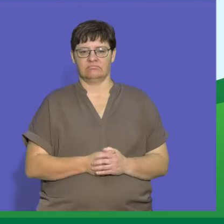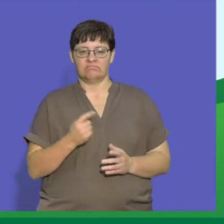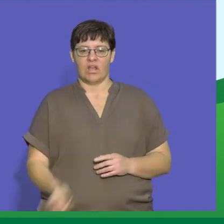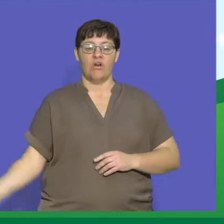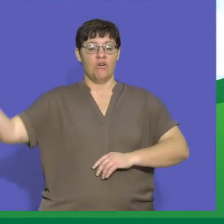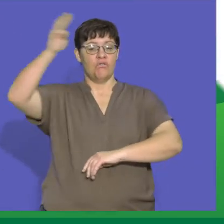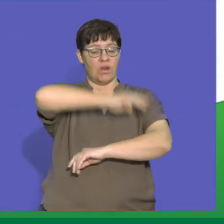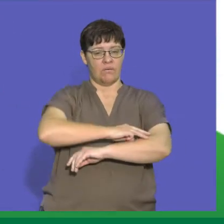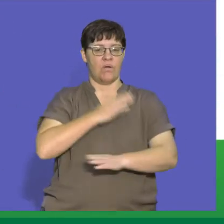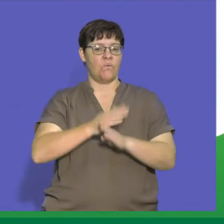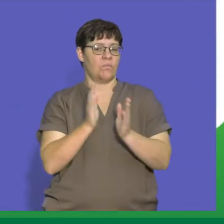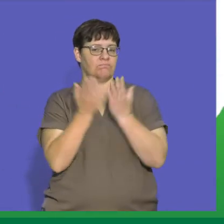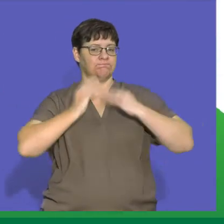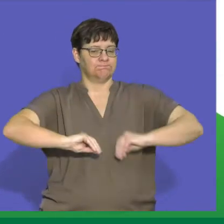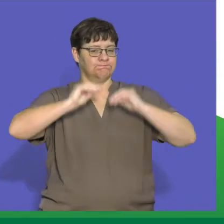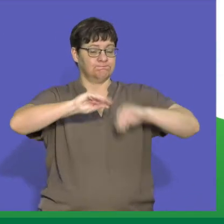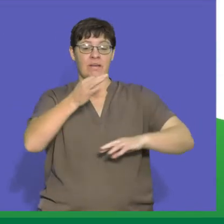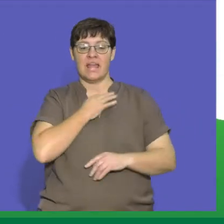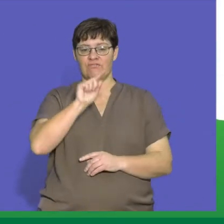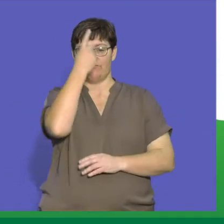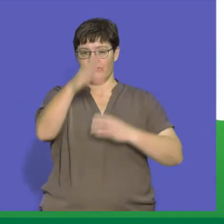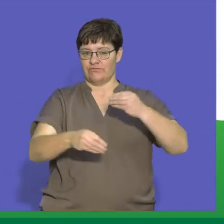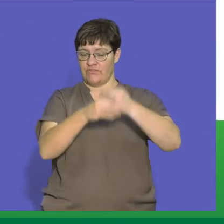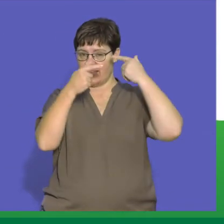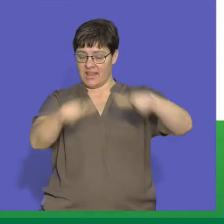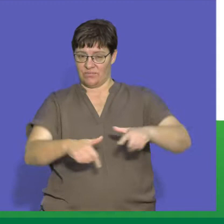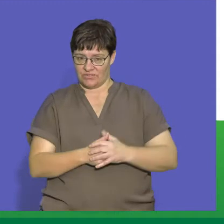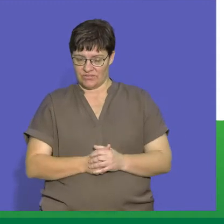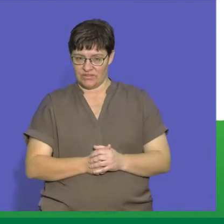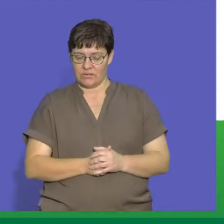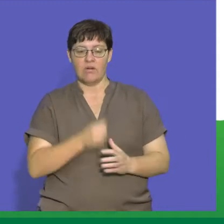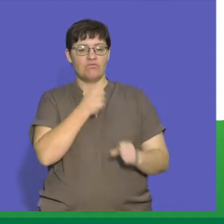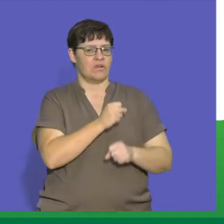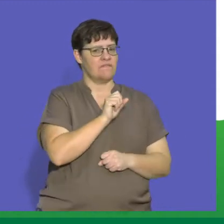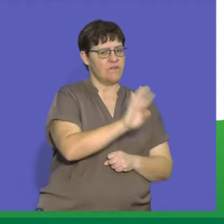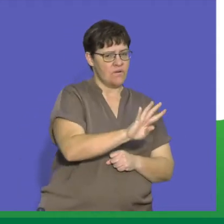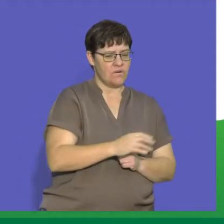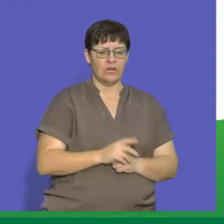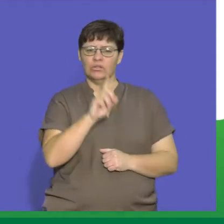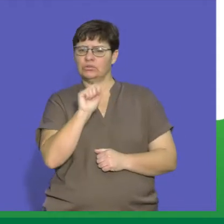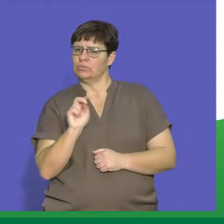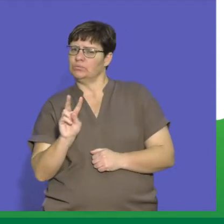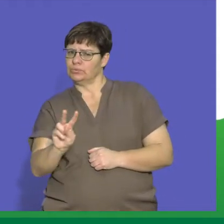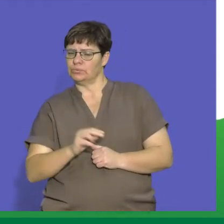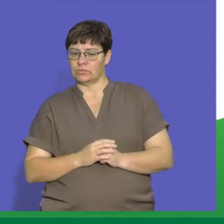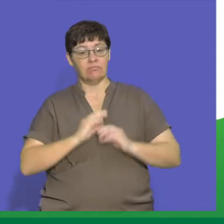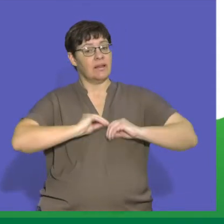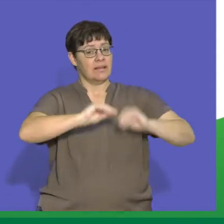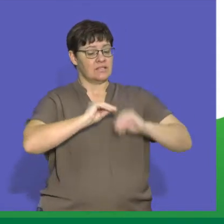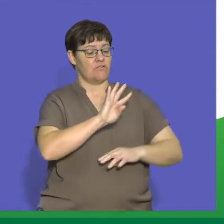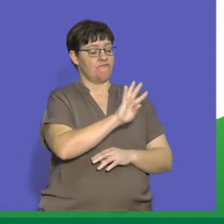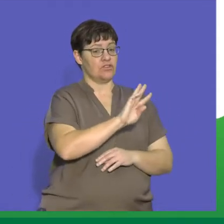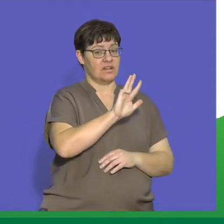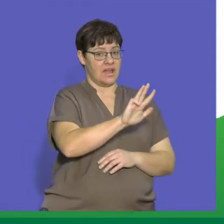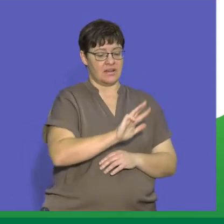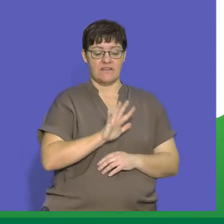This is a Rainbow Workbook lesson for English First Additional Language, Grade 4, Term 2, Lessons